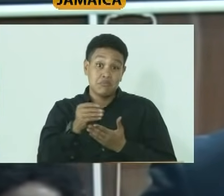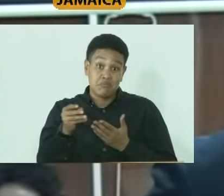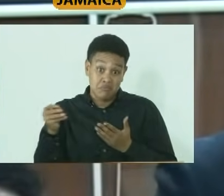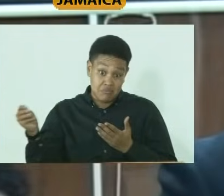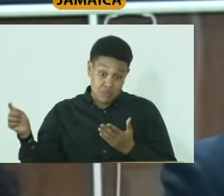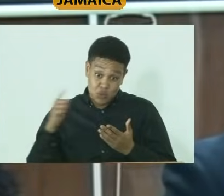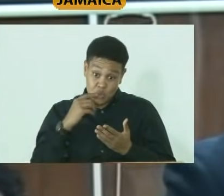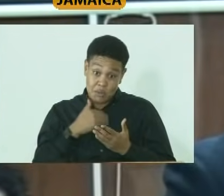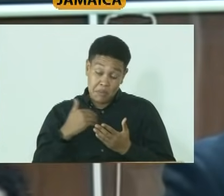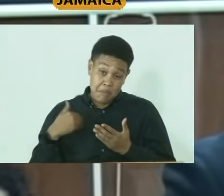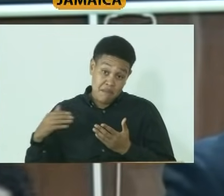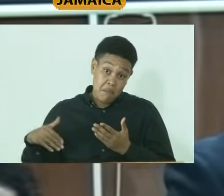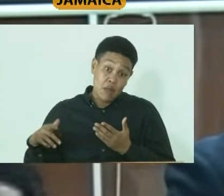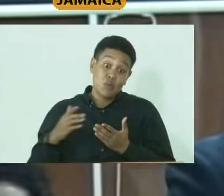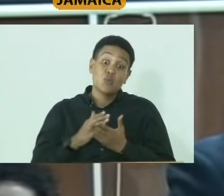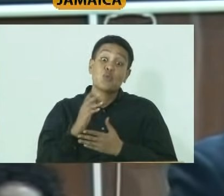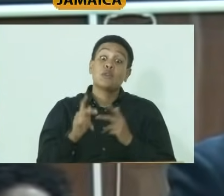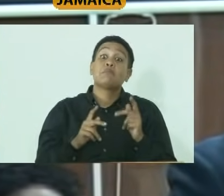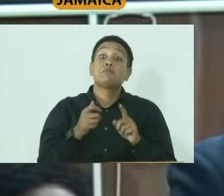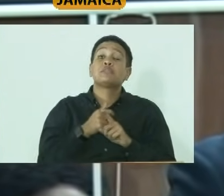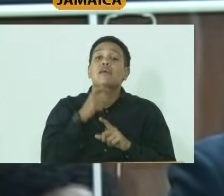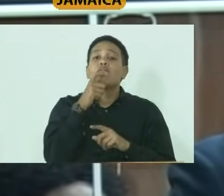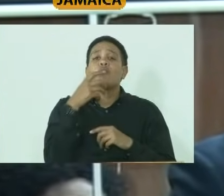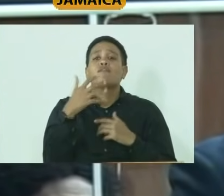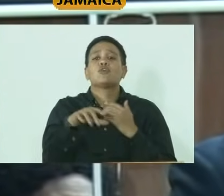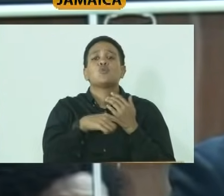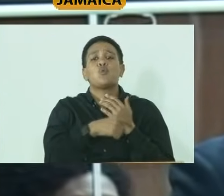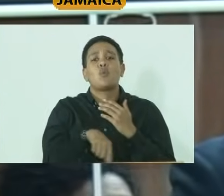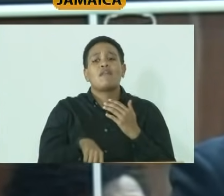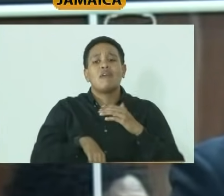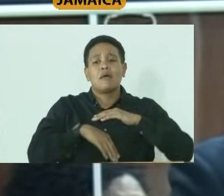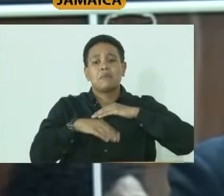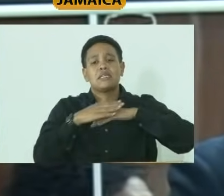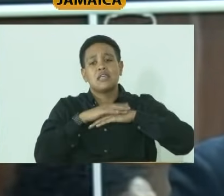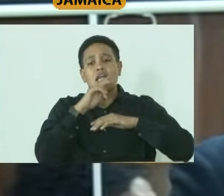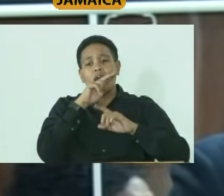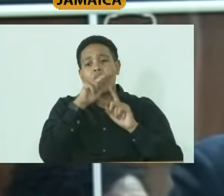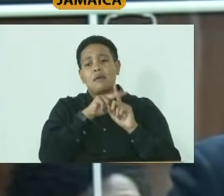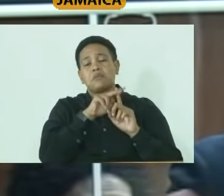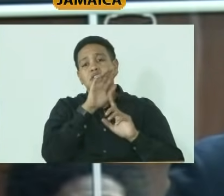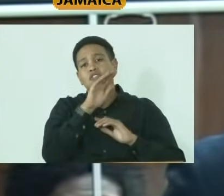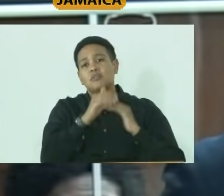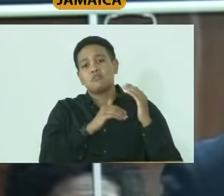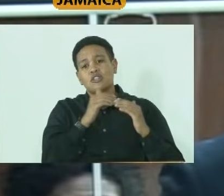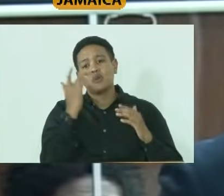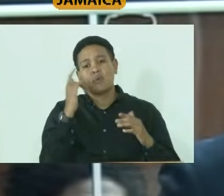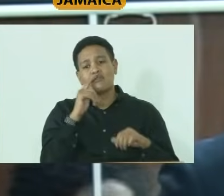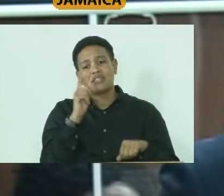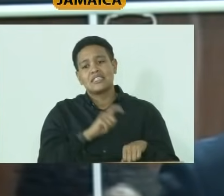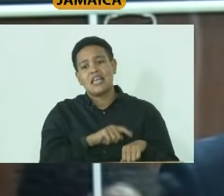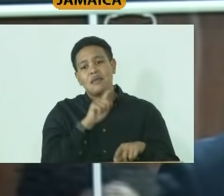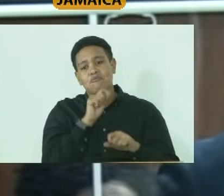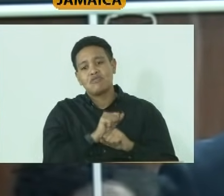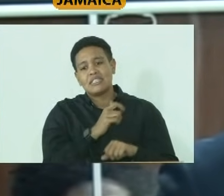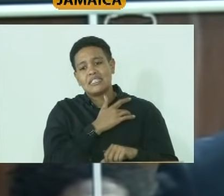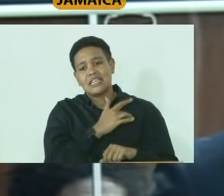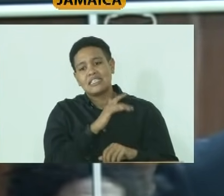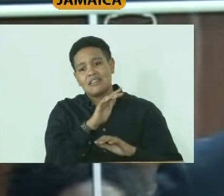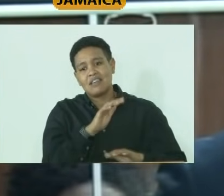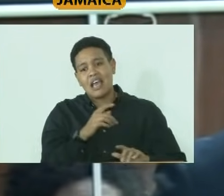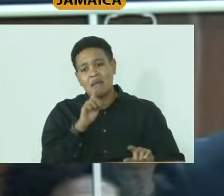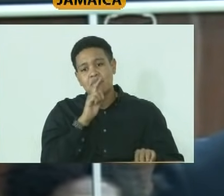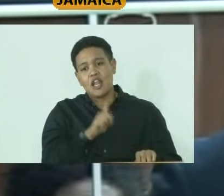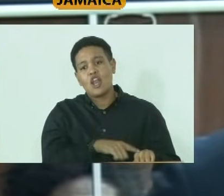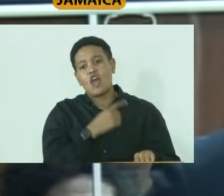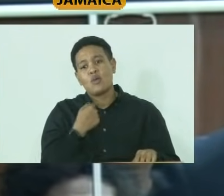through the persons who would have qualified based on the application process? Because it's obviously time sensitive. I mean, the longer